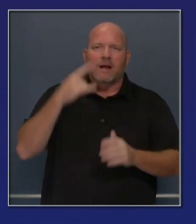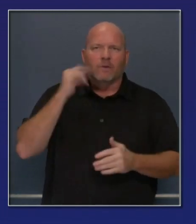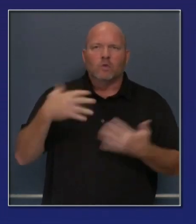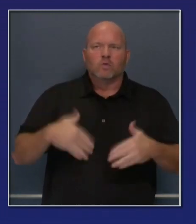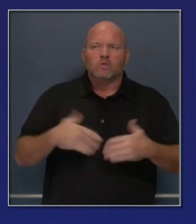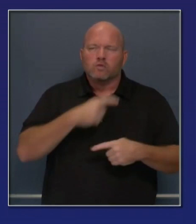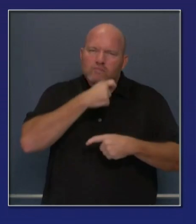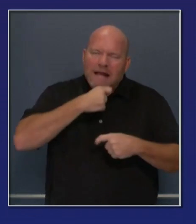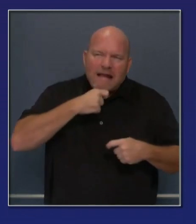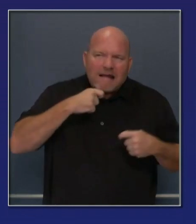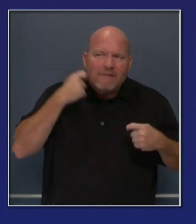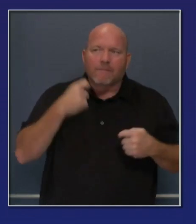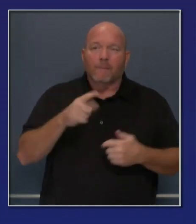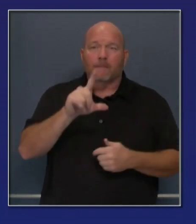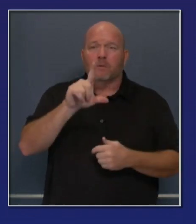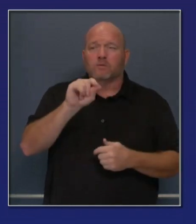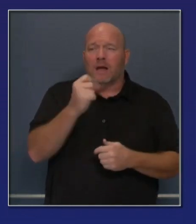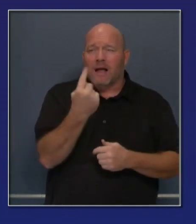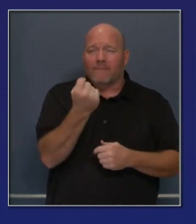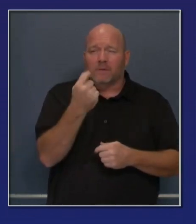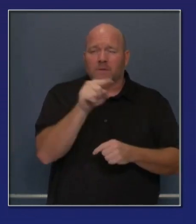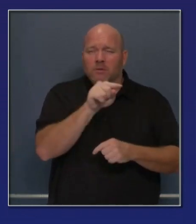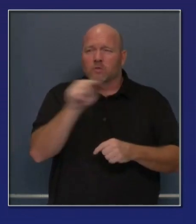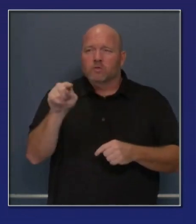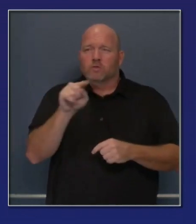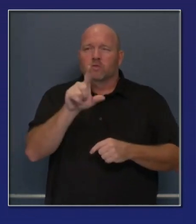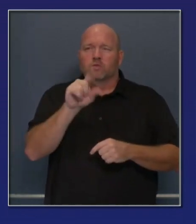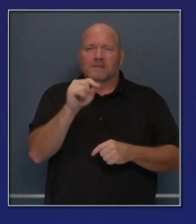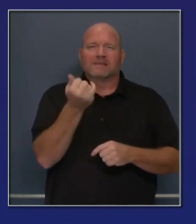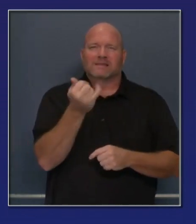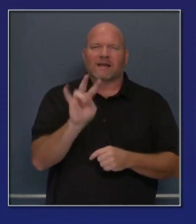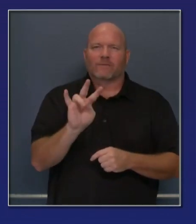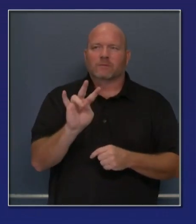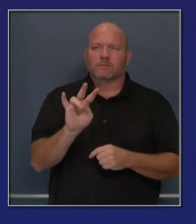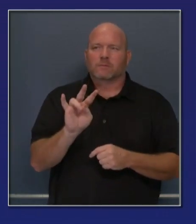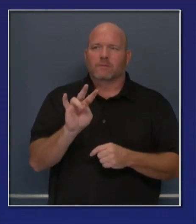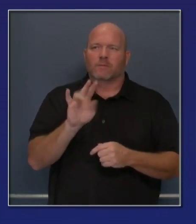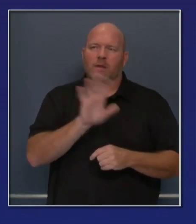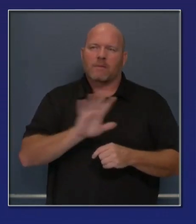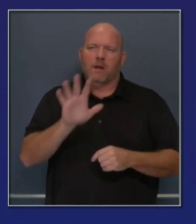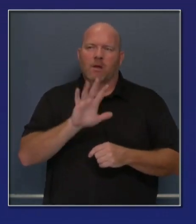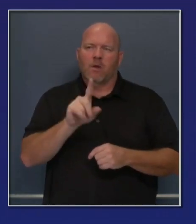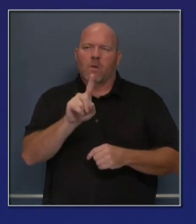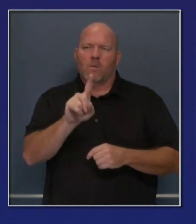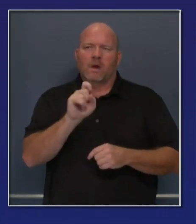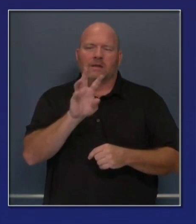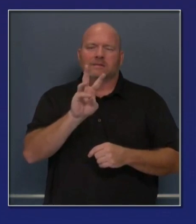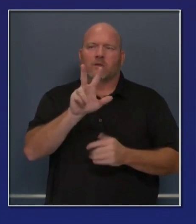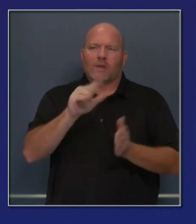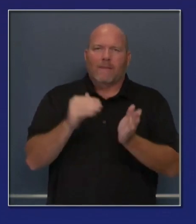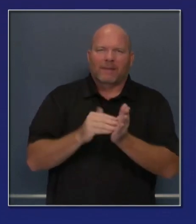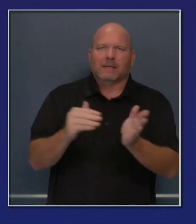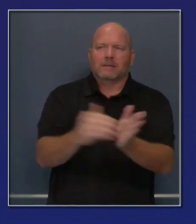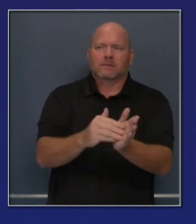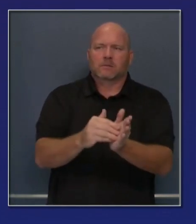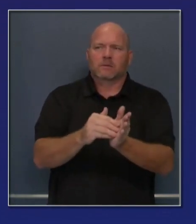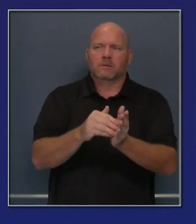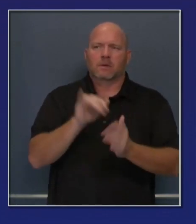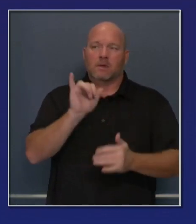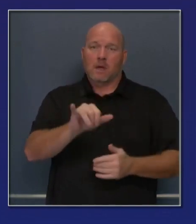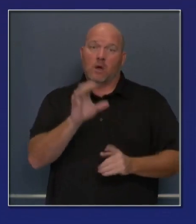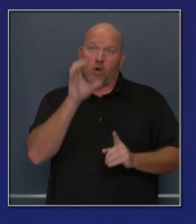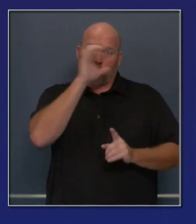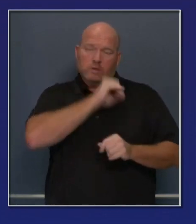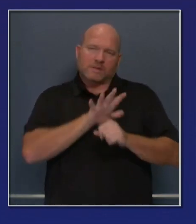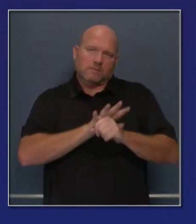between 2011 and 2017, about 163 million, and by the way, that's just an estimate,